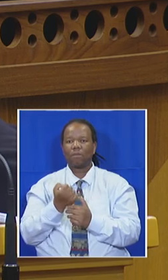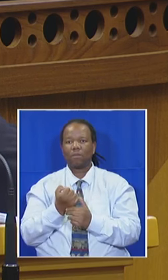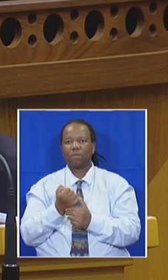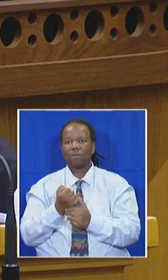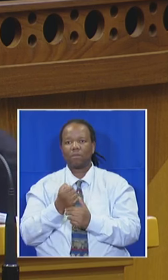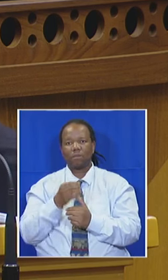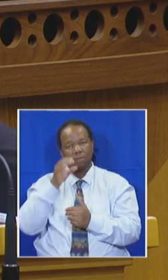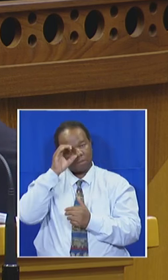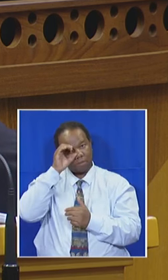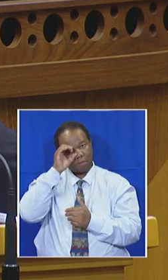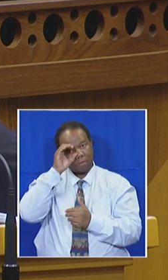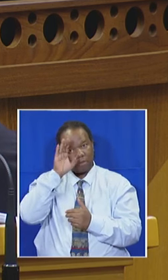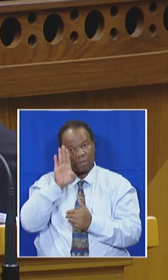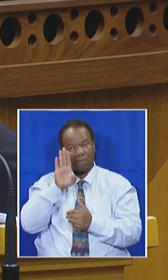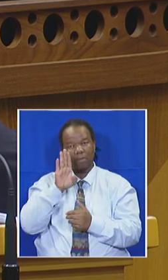Nesikalo